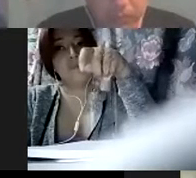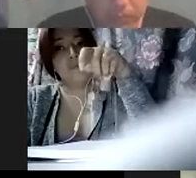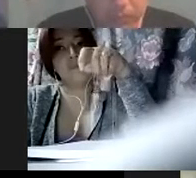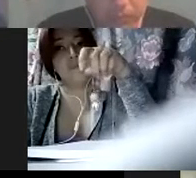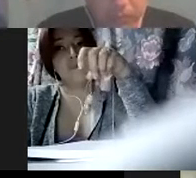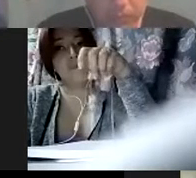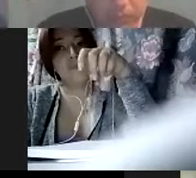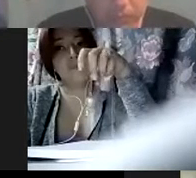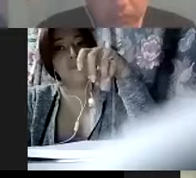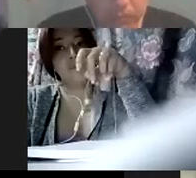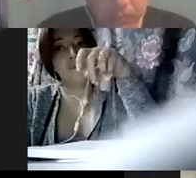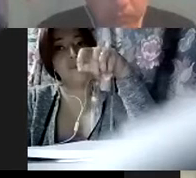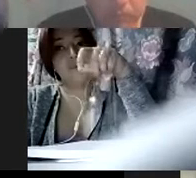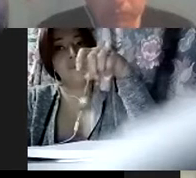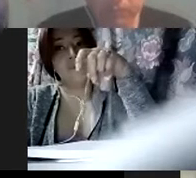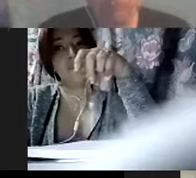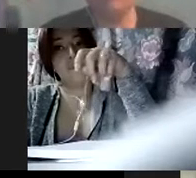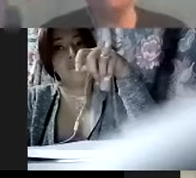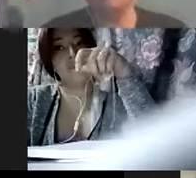I'm sleeping too late on Sunday.